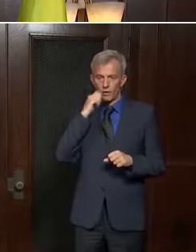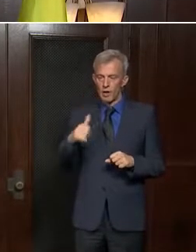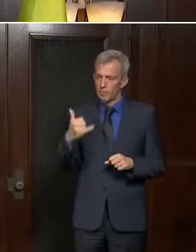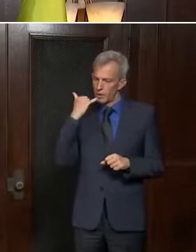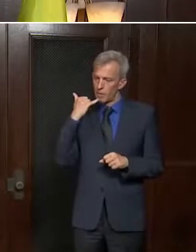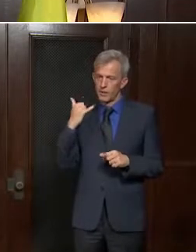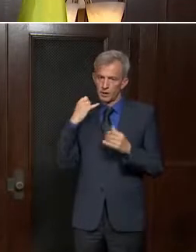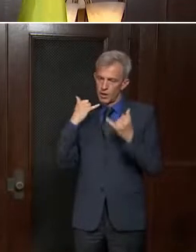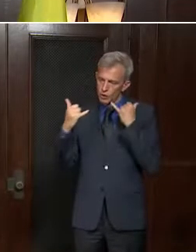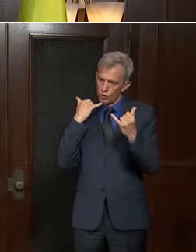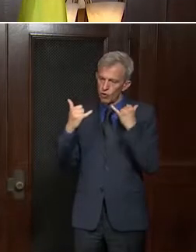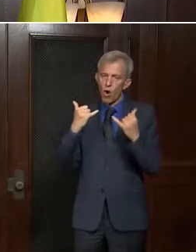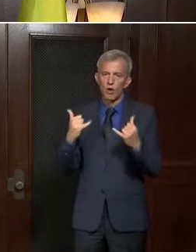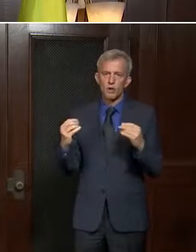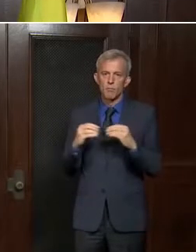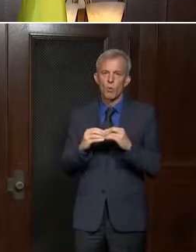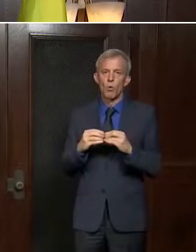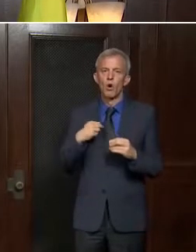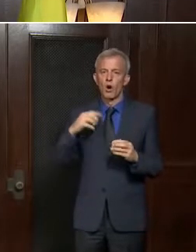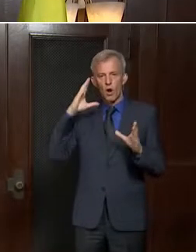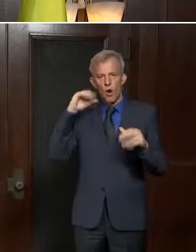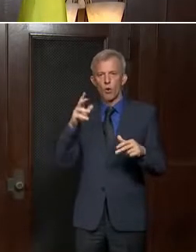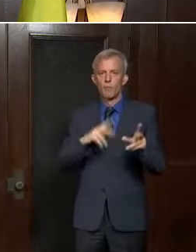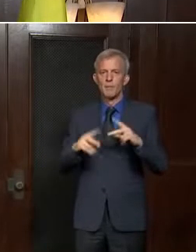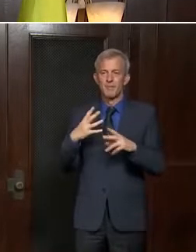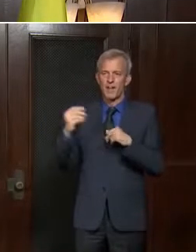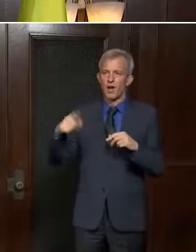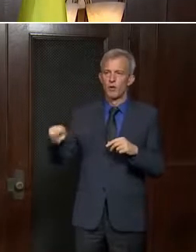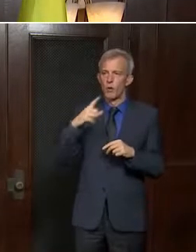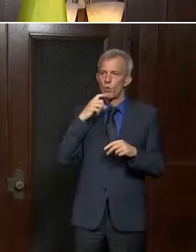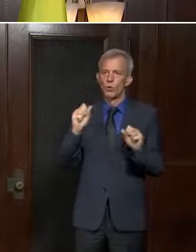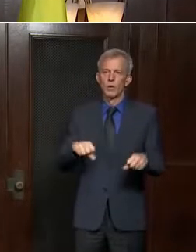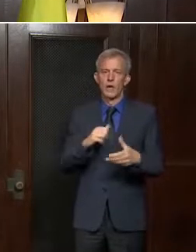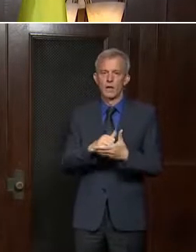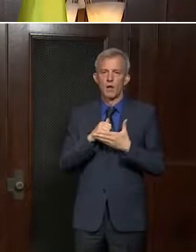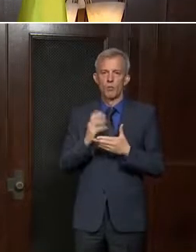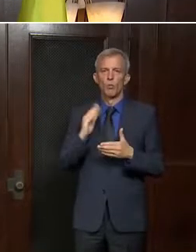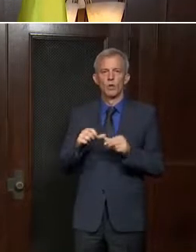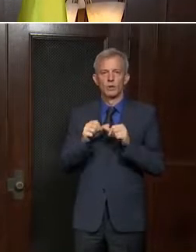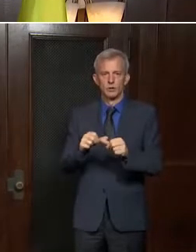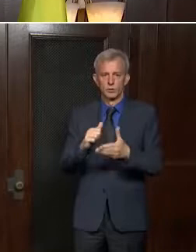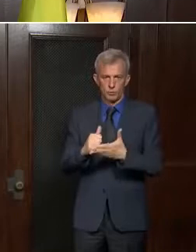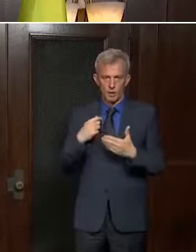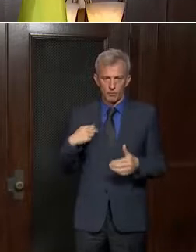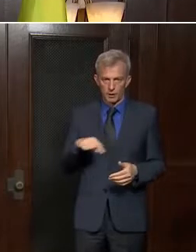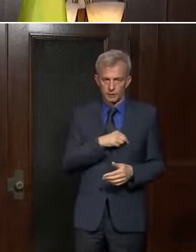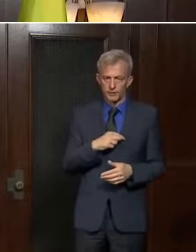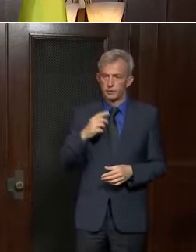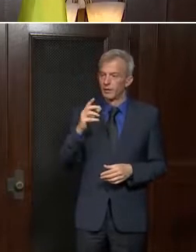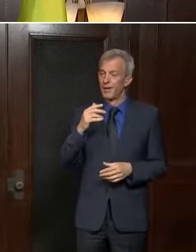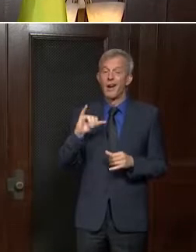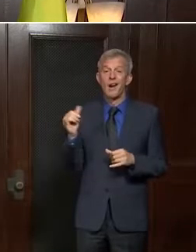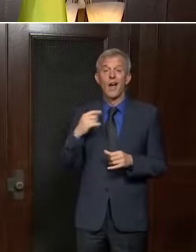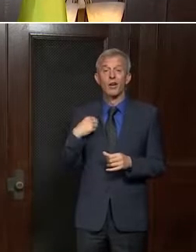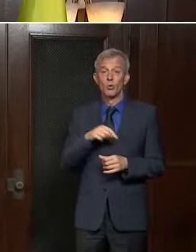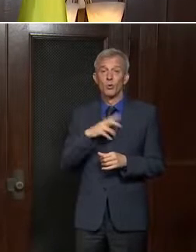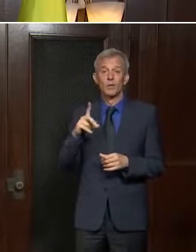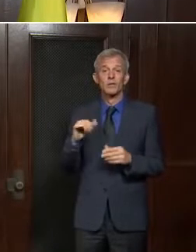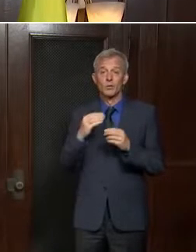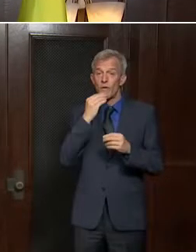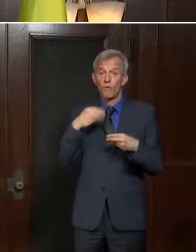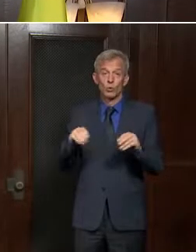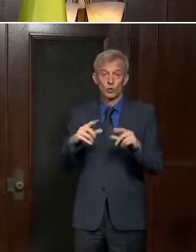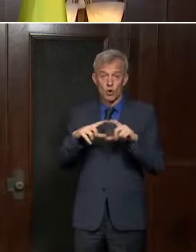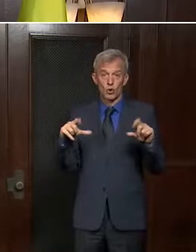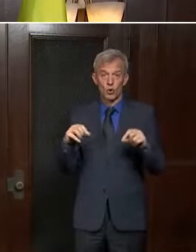still calling more. And I hope folks out there that can help will continue to help us, because just as we did with the grocery cards that in 4